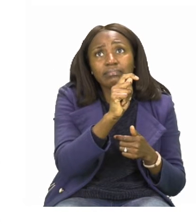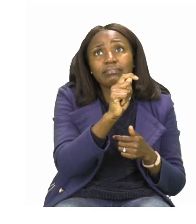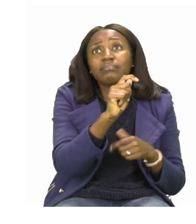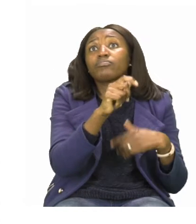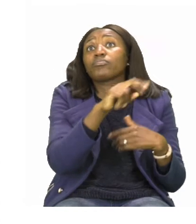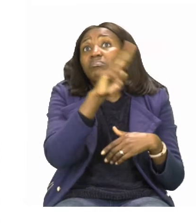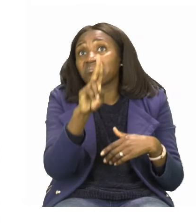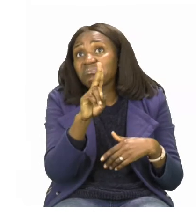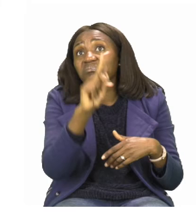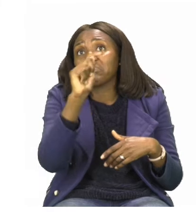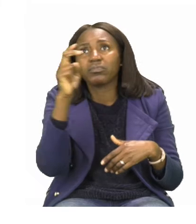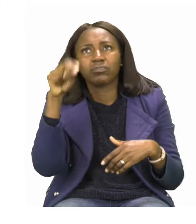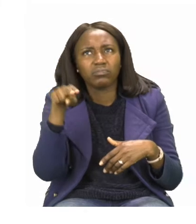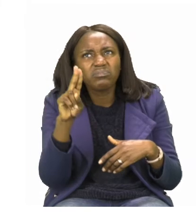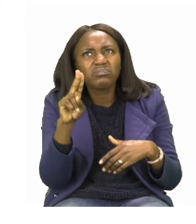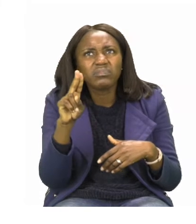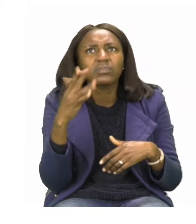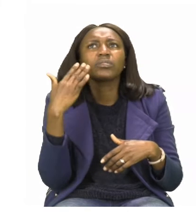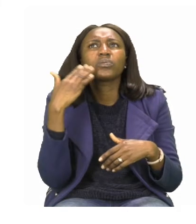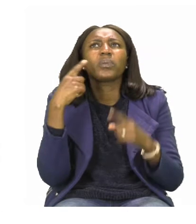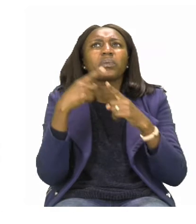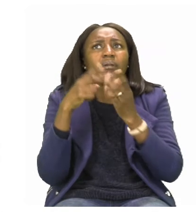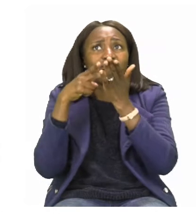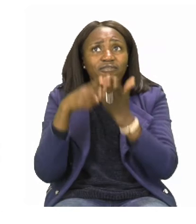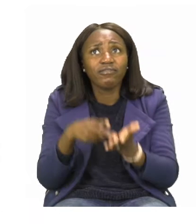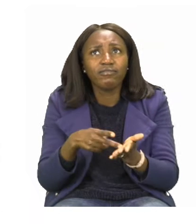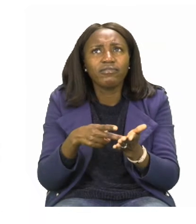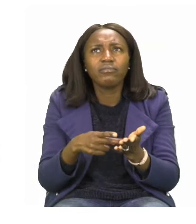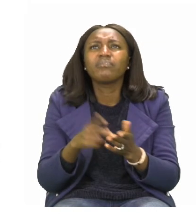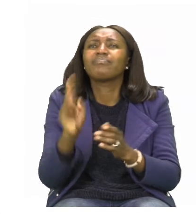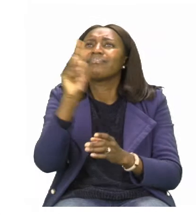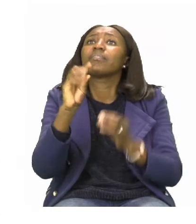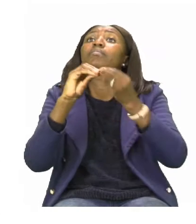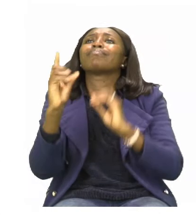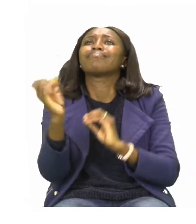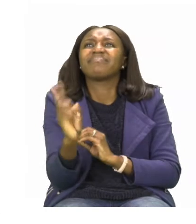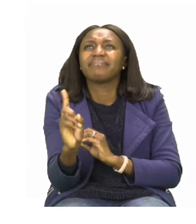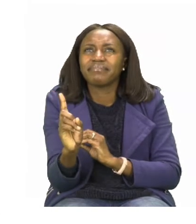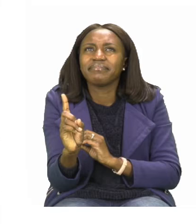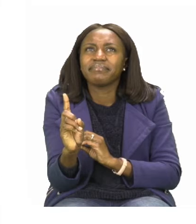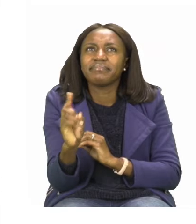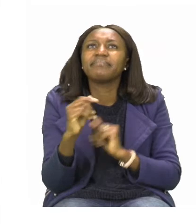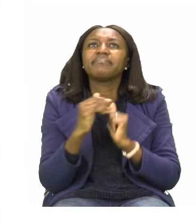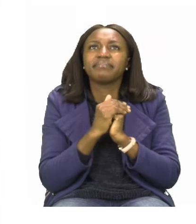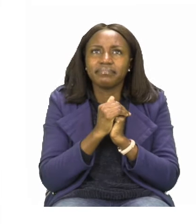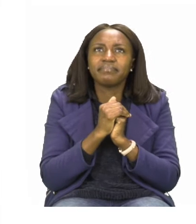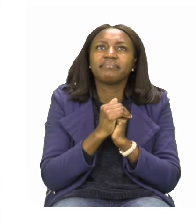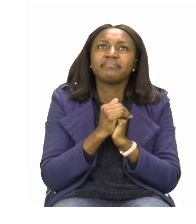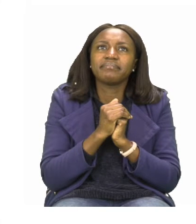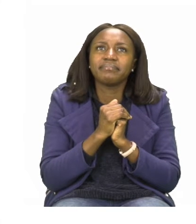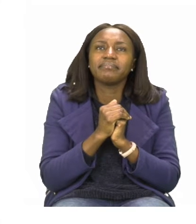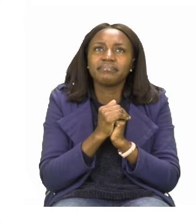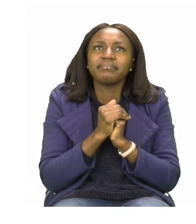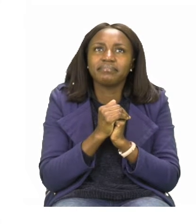talking about value, we want an actual number. So let's try and do the first two just